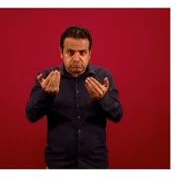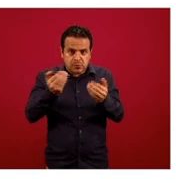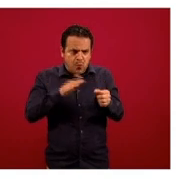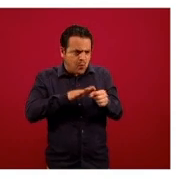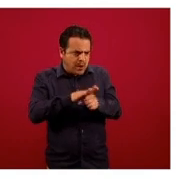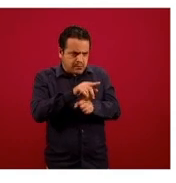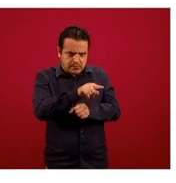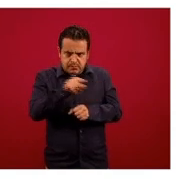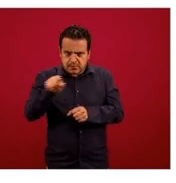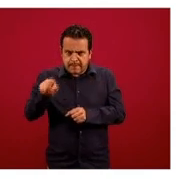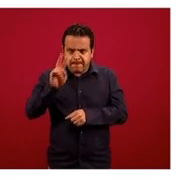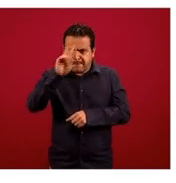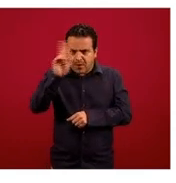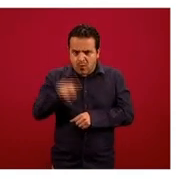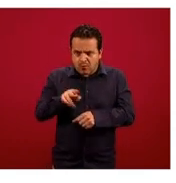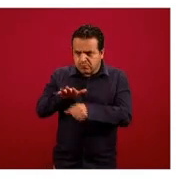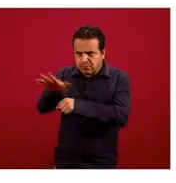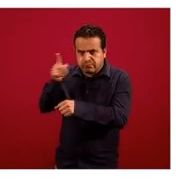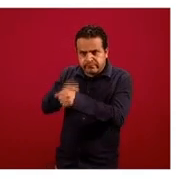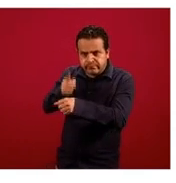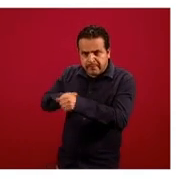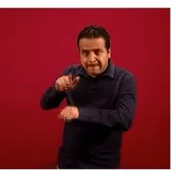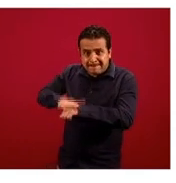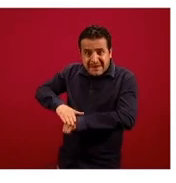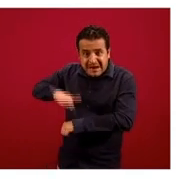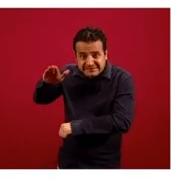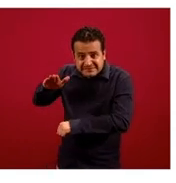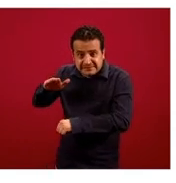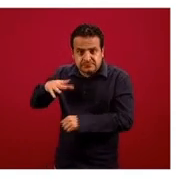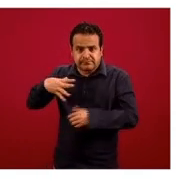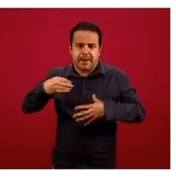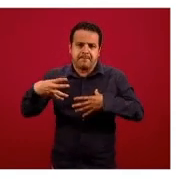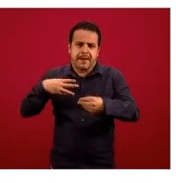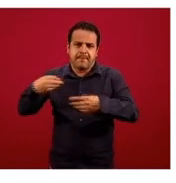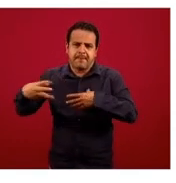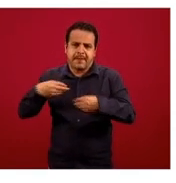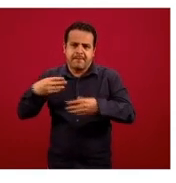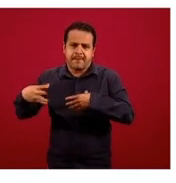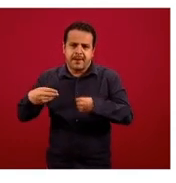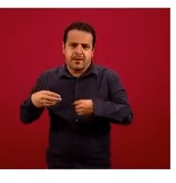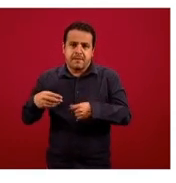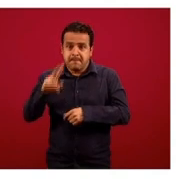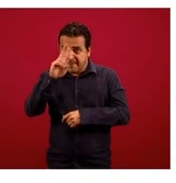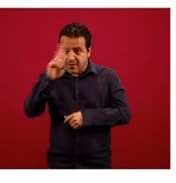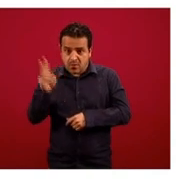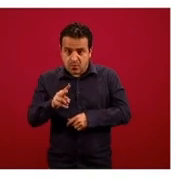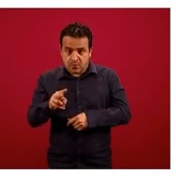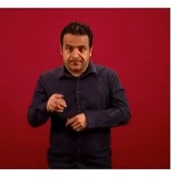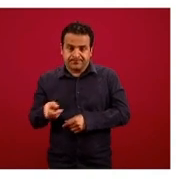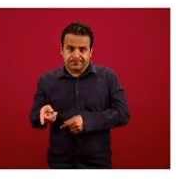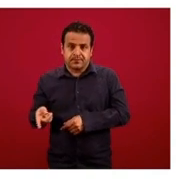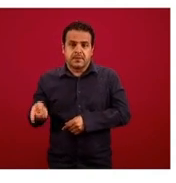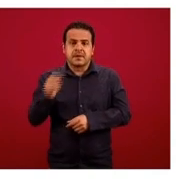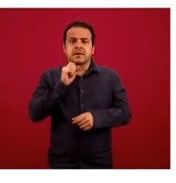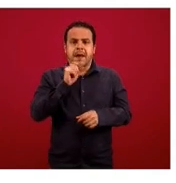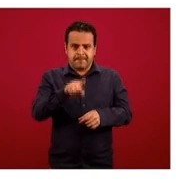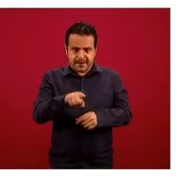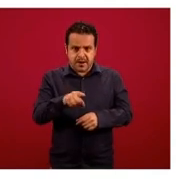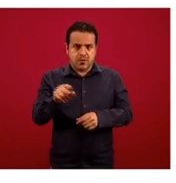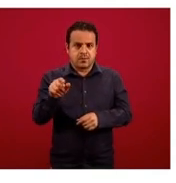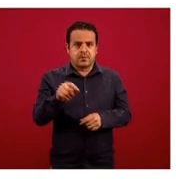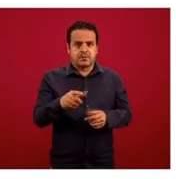to make a fair comparison between states because it takes into account each state's population.